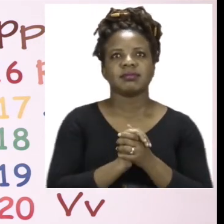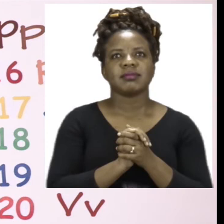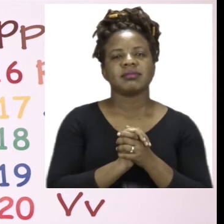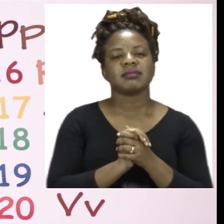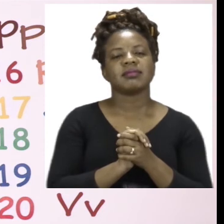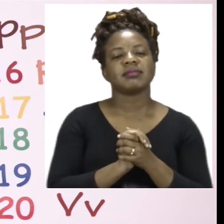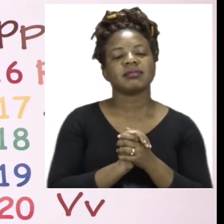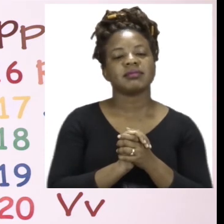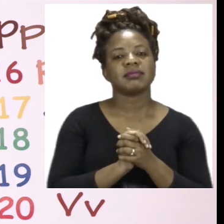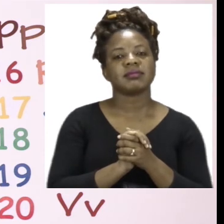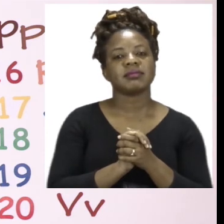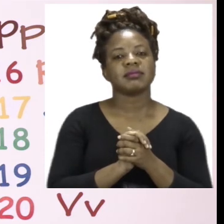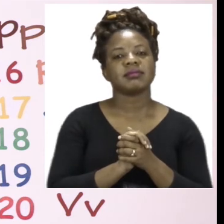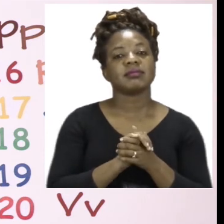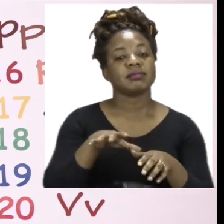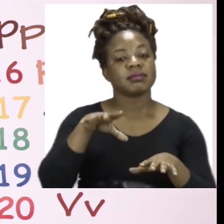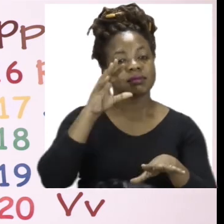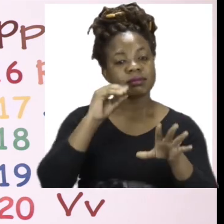is time for us to